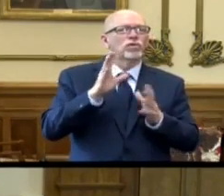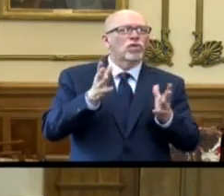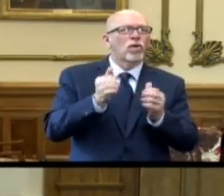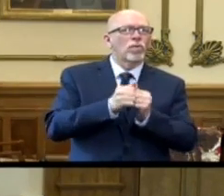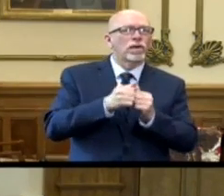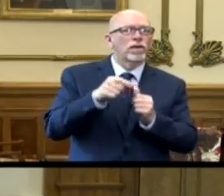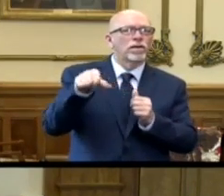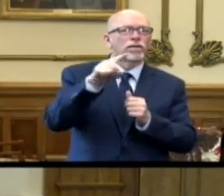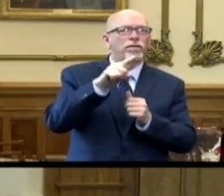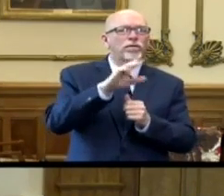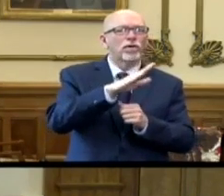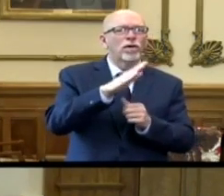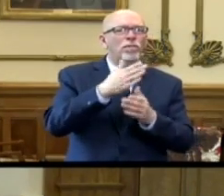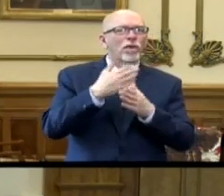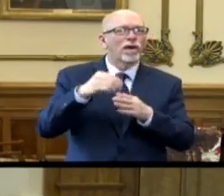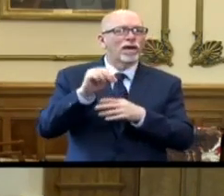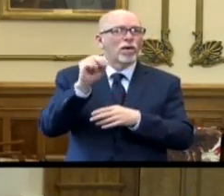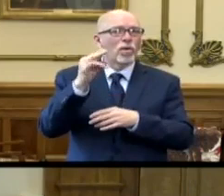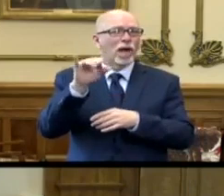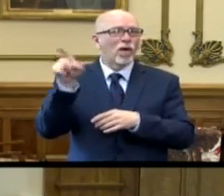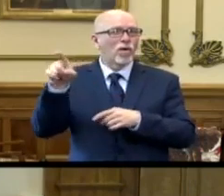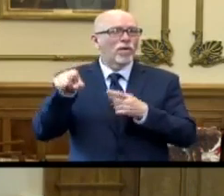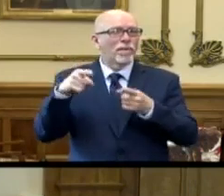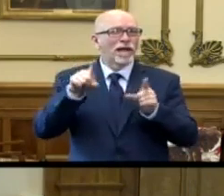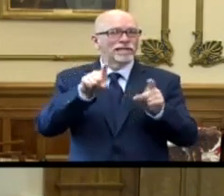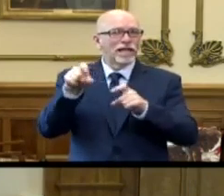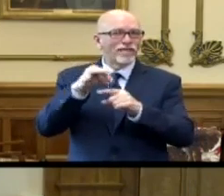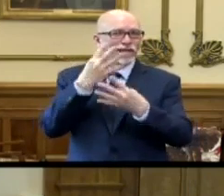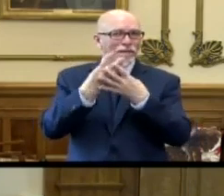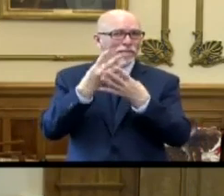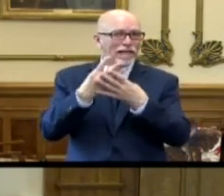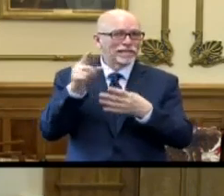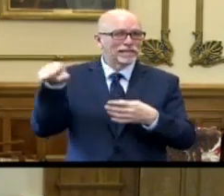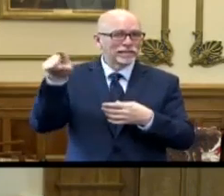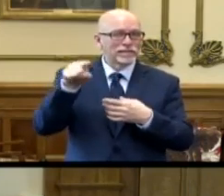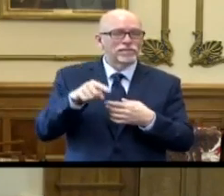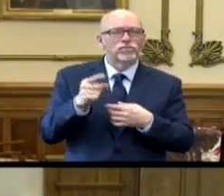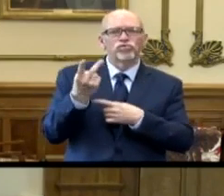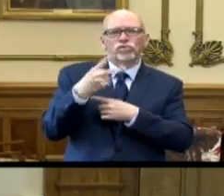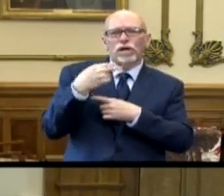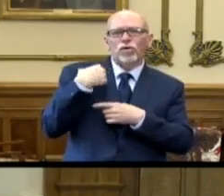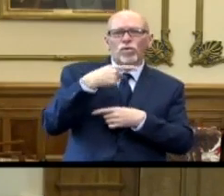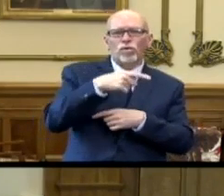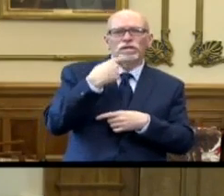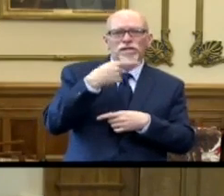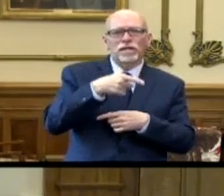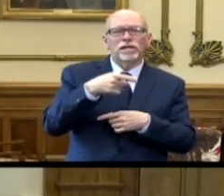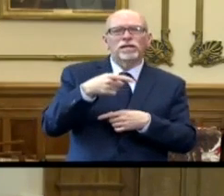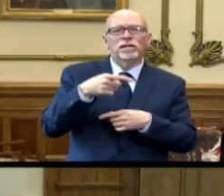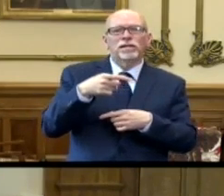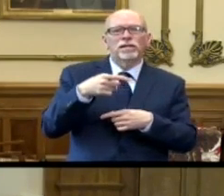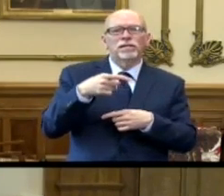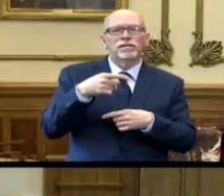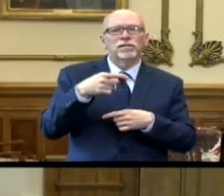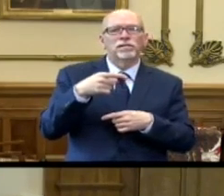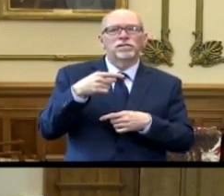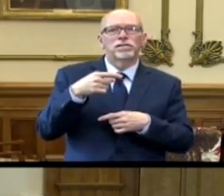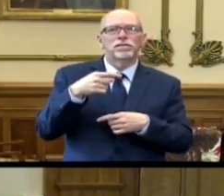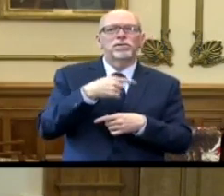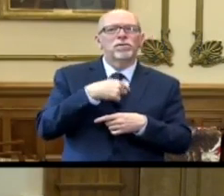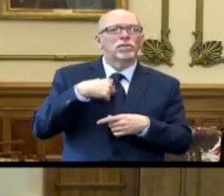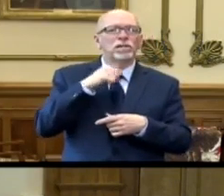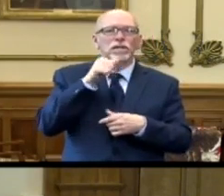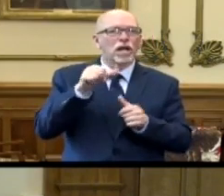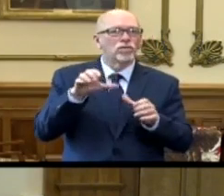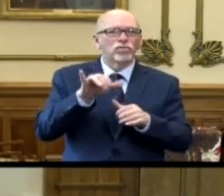with her counterpart in Ohio about the mass testing of inmates. 2 days ago, she said in this setting that we were not